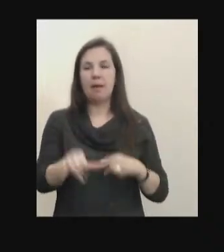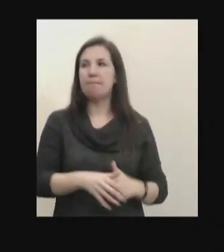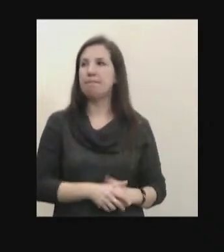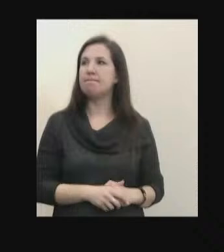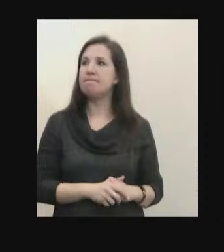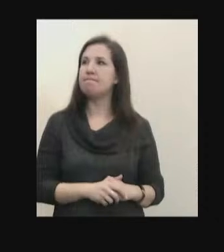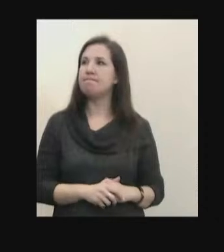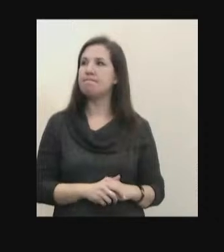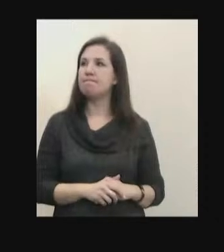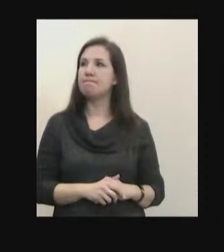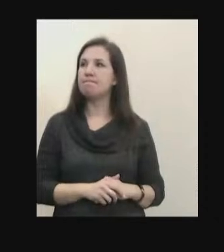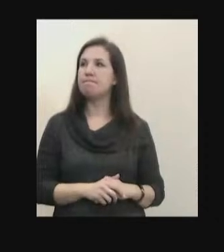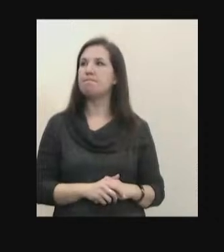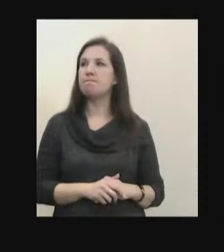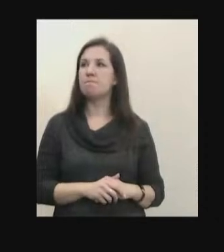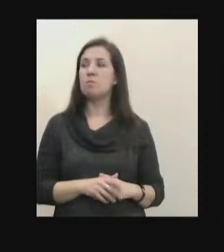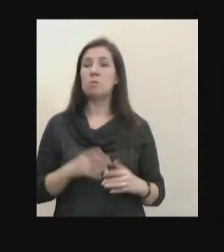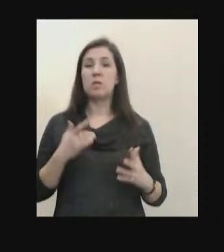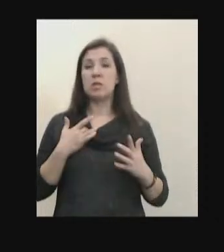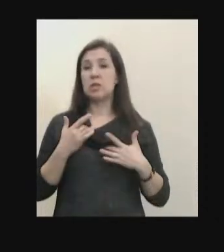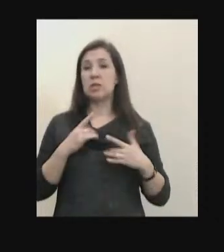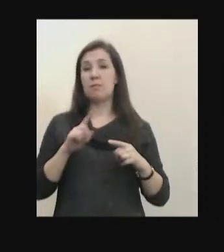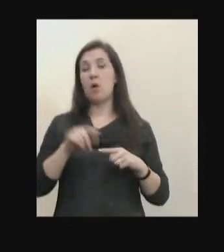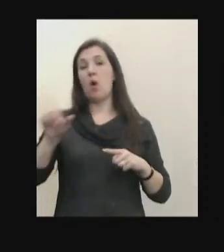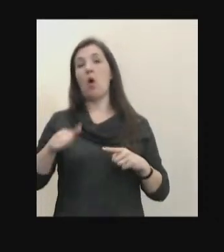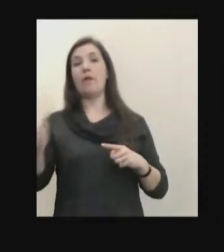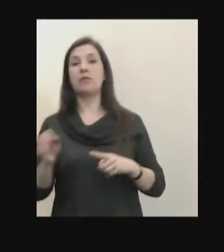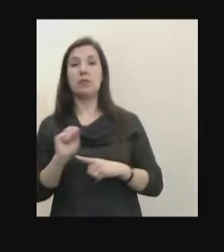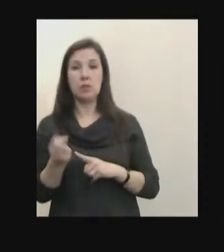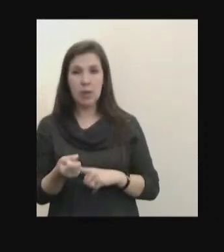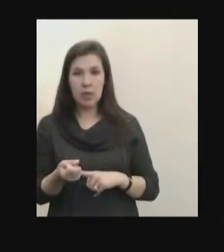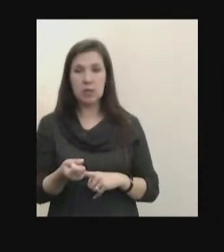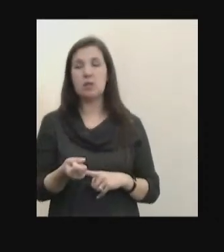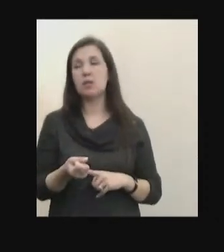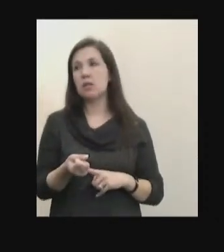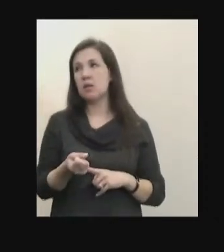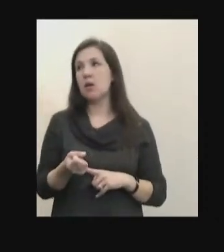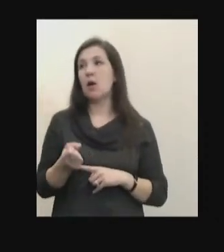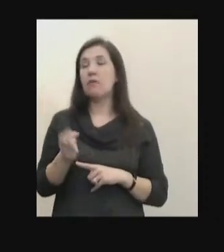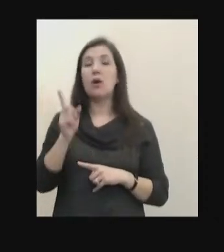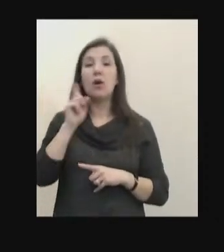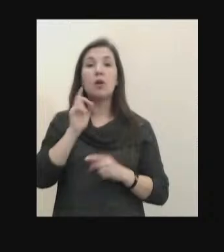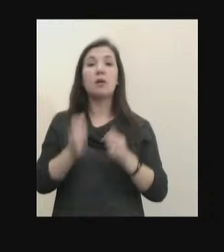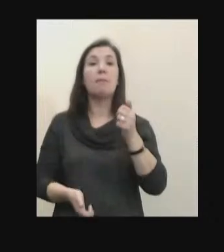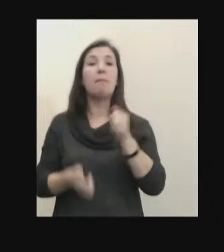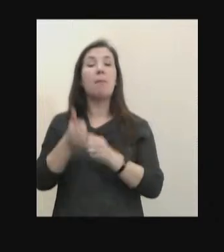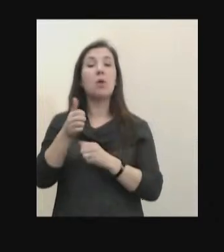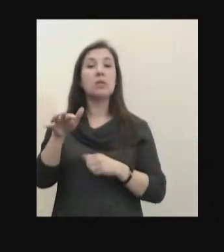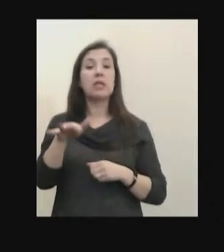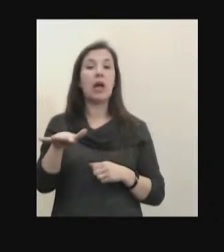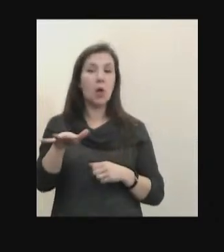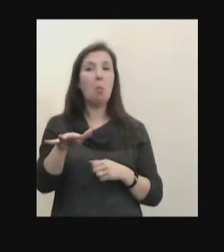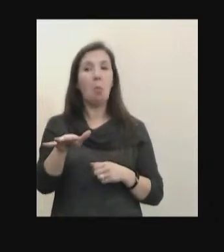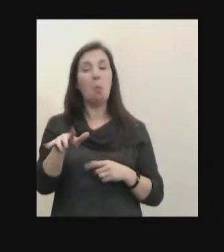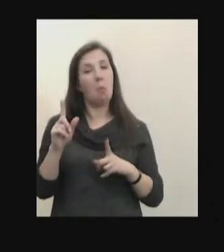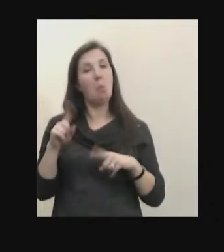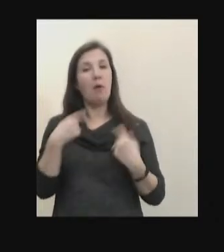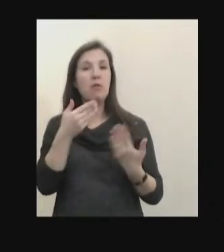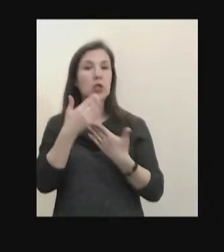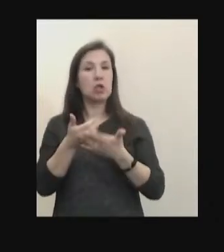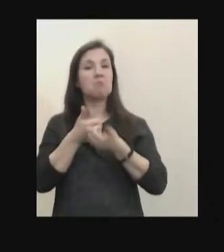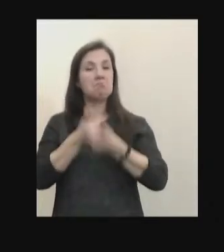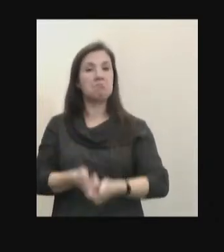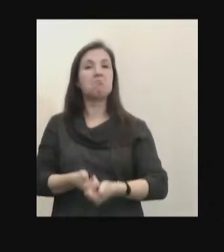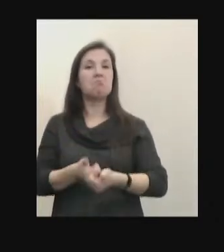we are concerned about other situations, but what we've heard is in most areas, we had very good compliance so far of